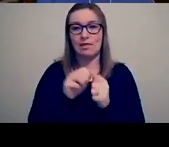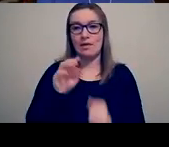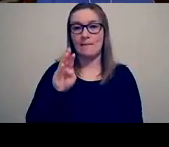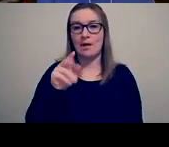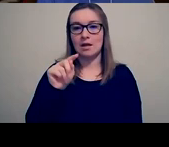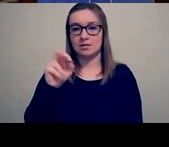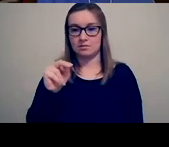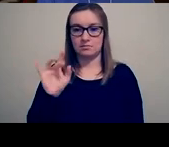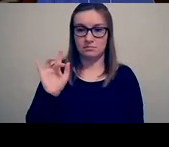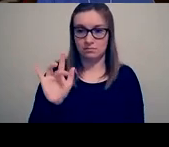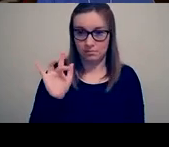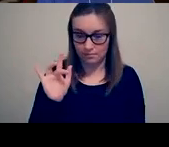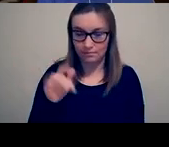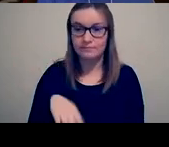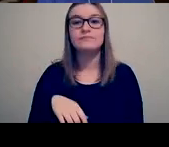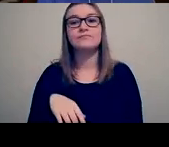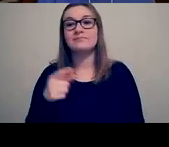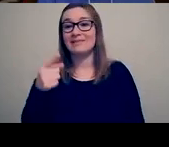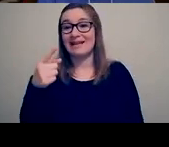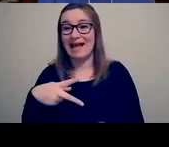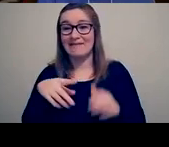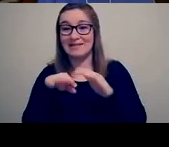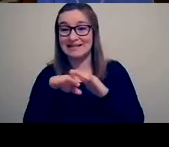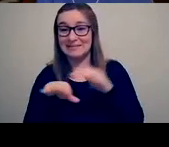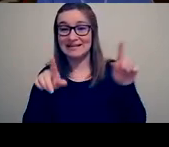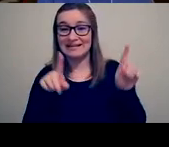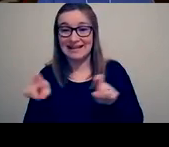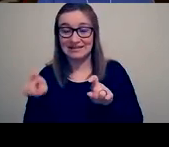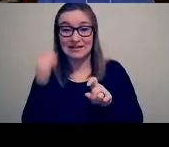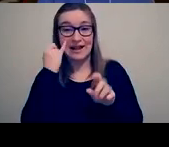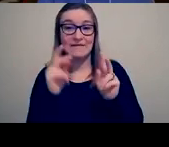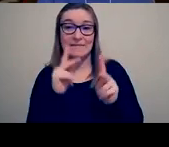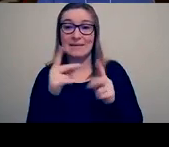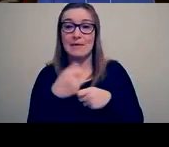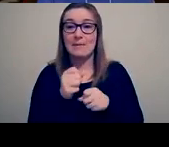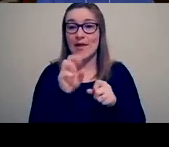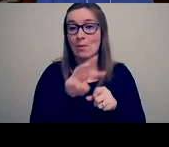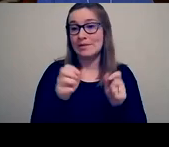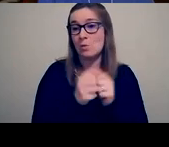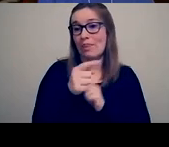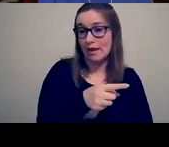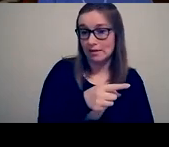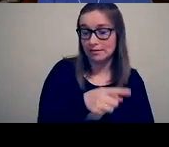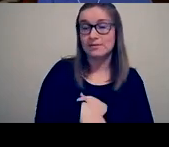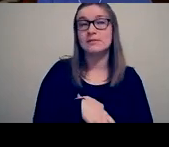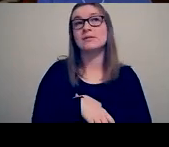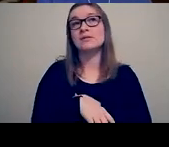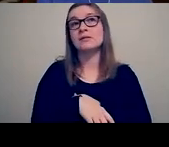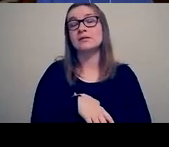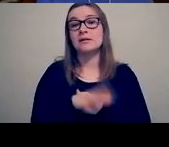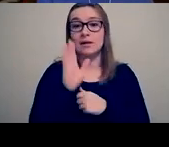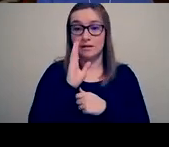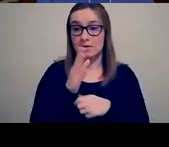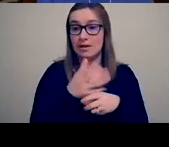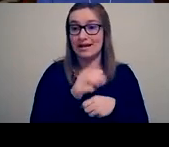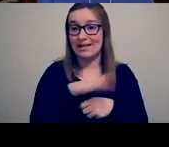like half the accessibility tester, like if you, you know, people will make sites with this and they'll get their sites